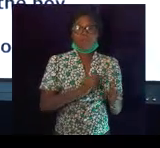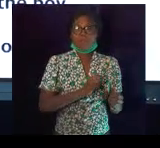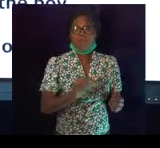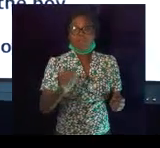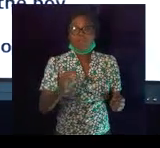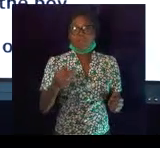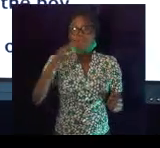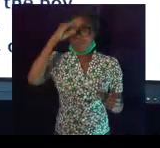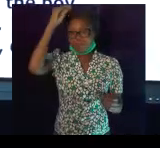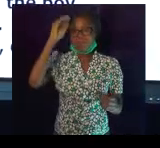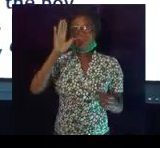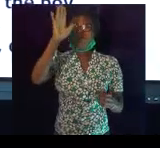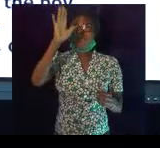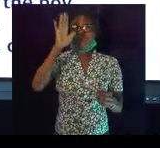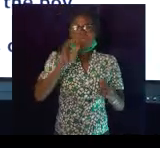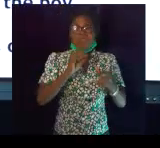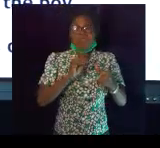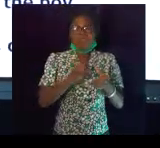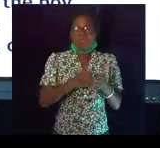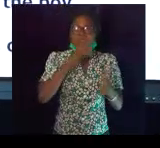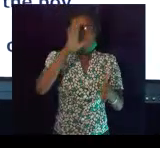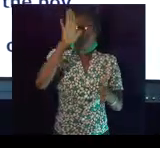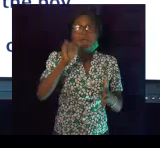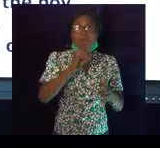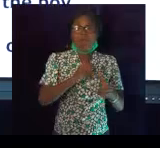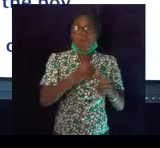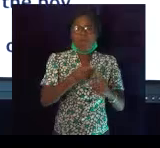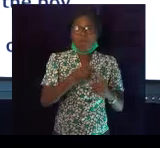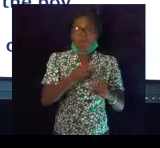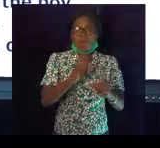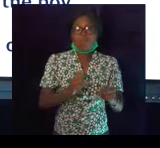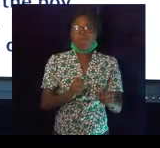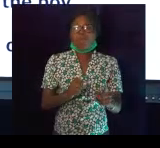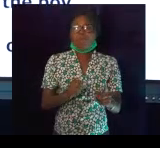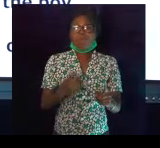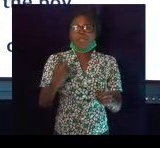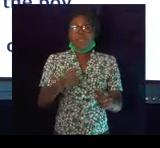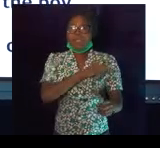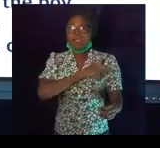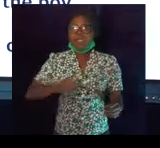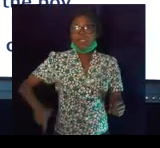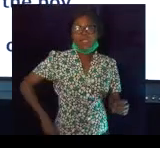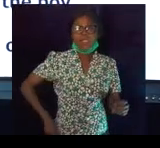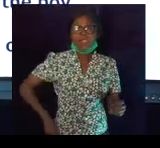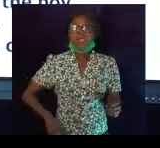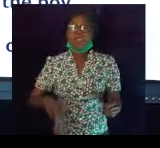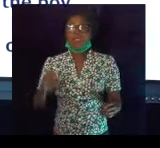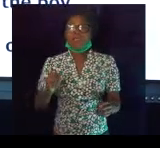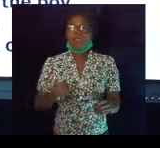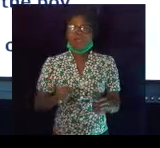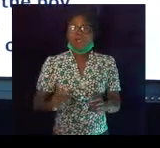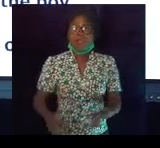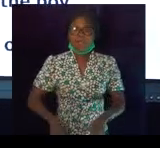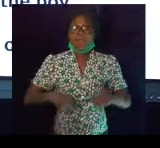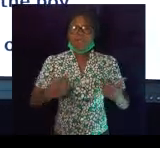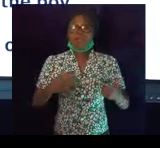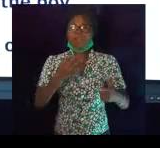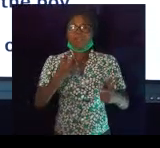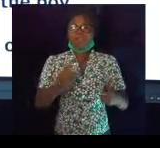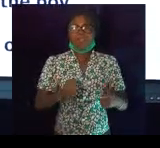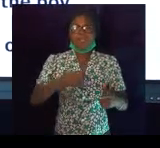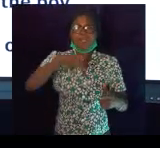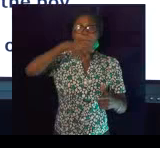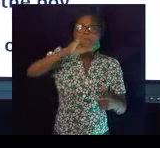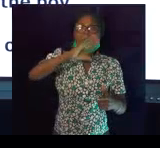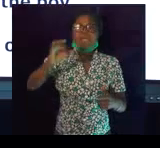dash the boy. Is it by or from? The king lives, dash a palace,